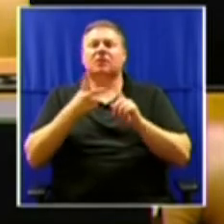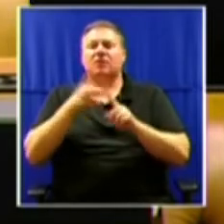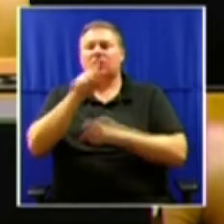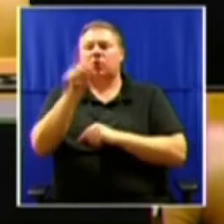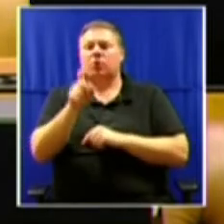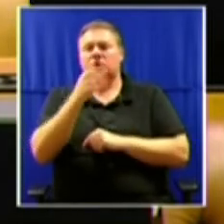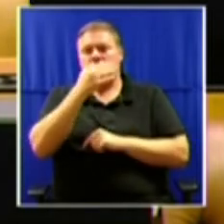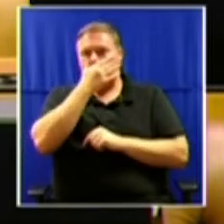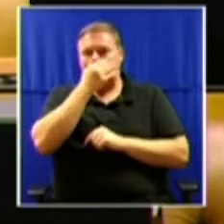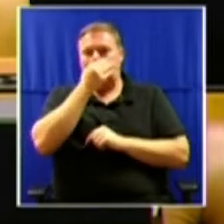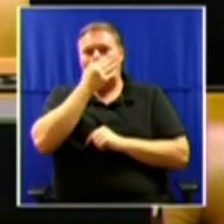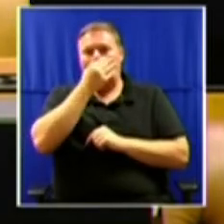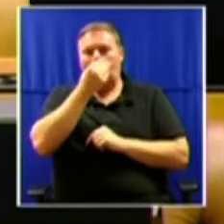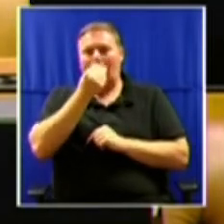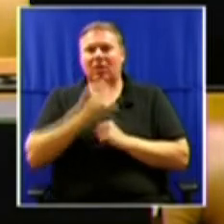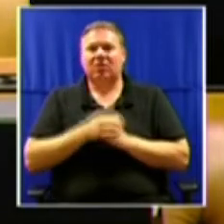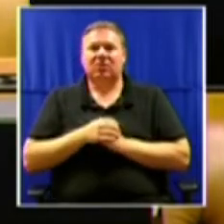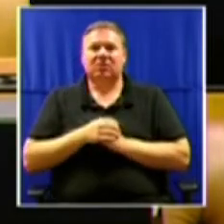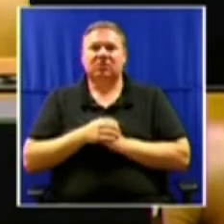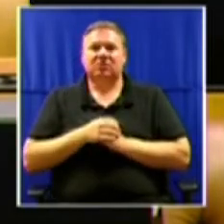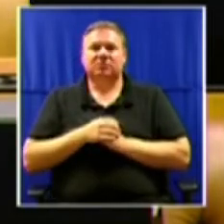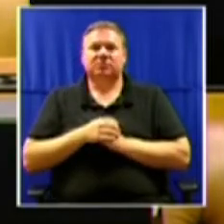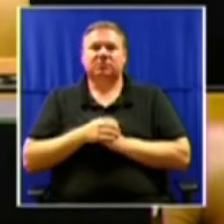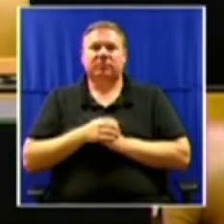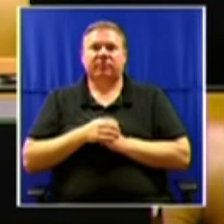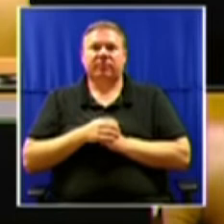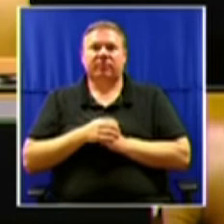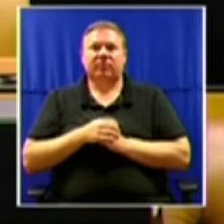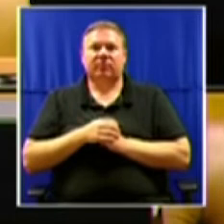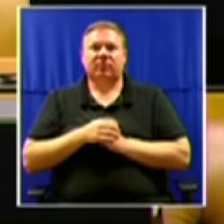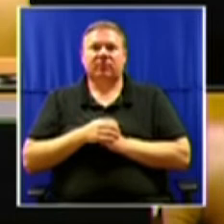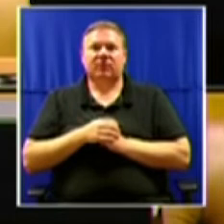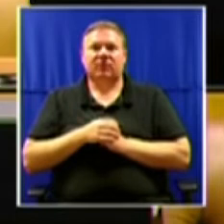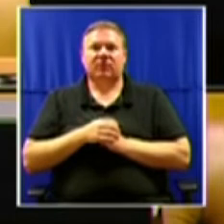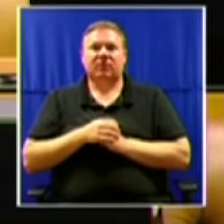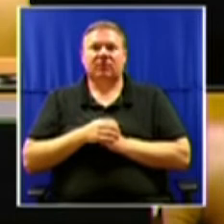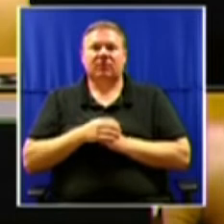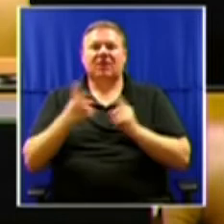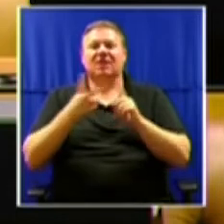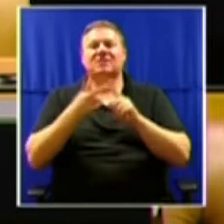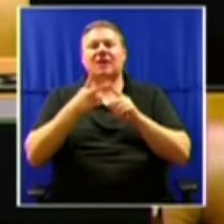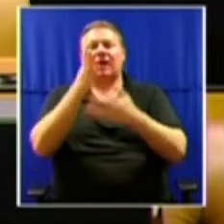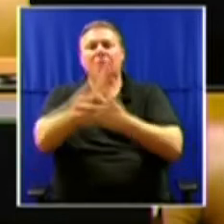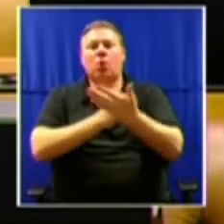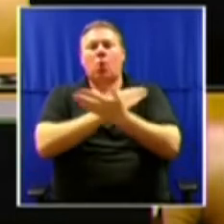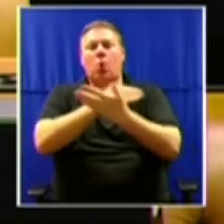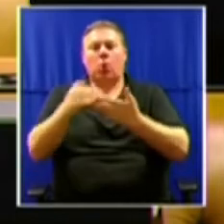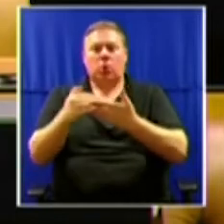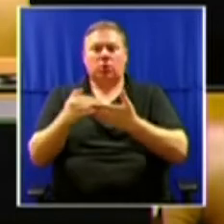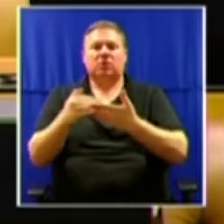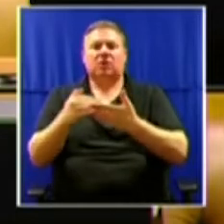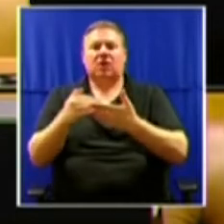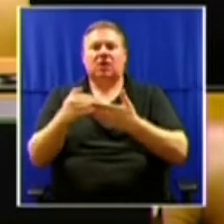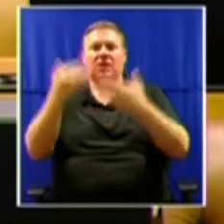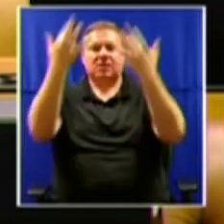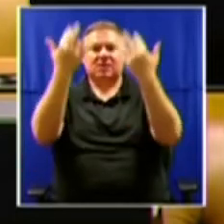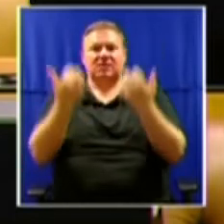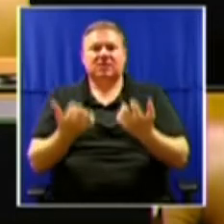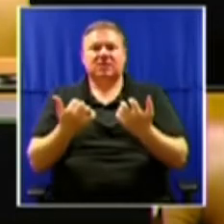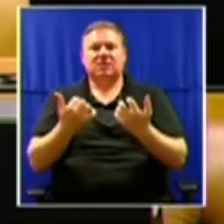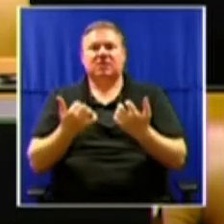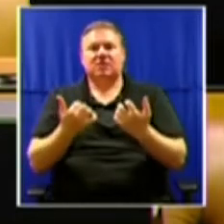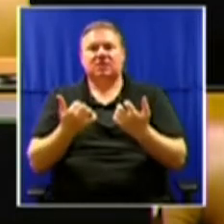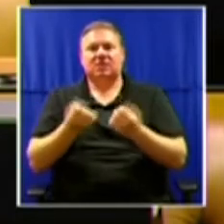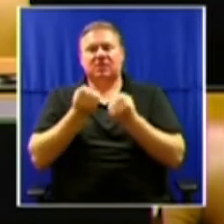have released the new second quarter